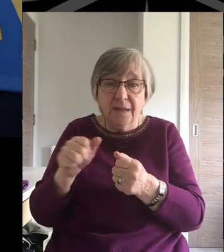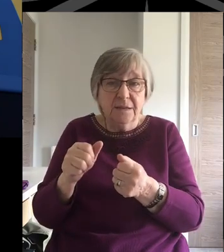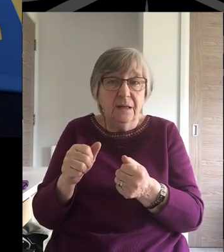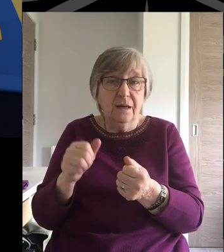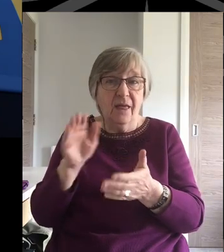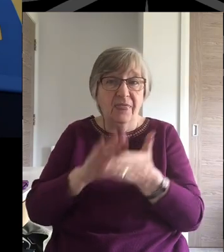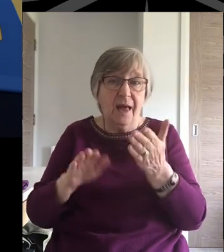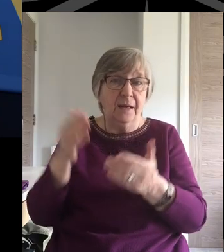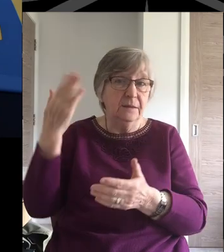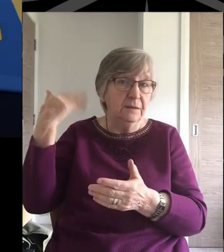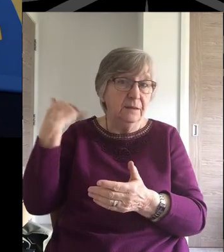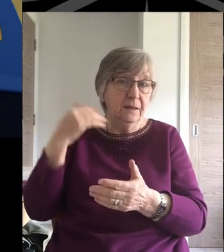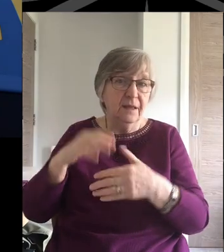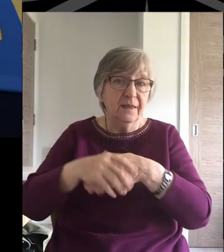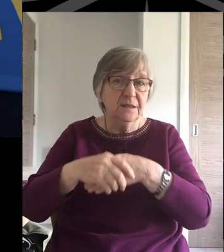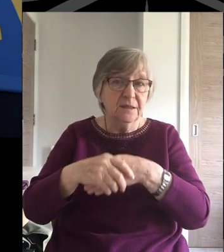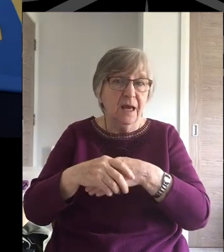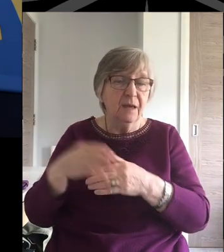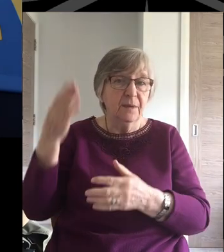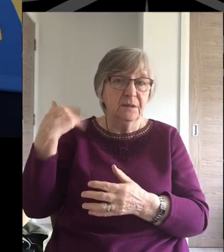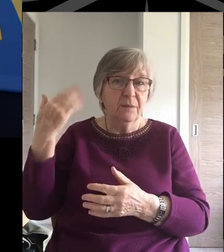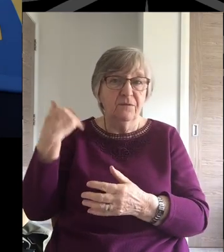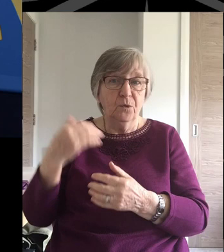than Jesus' followers.